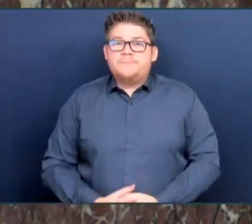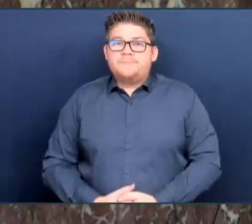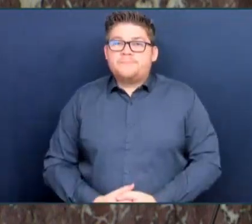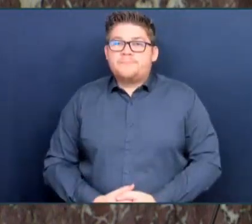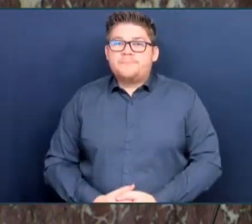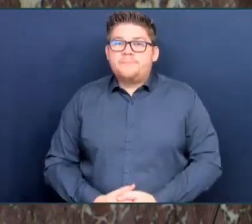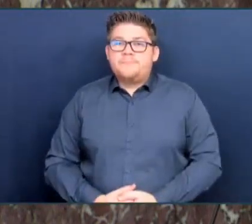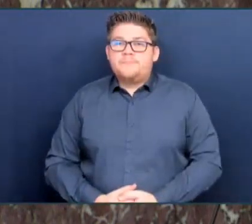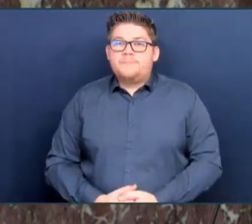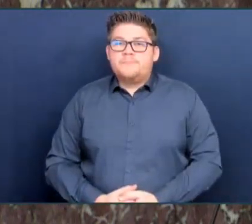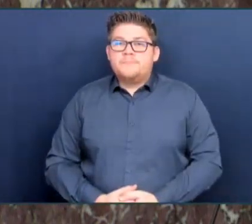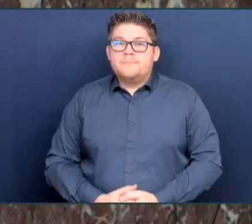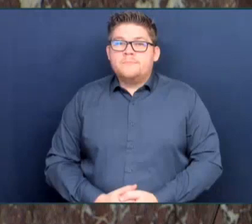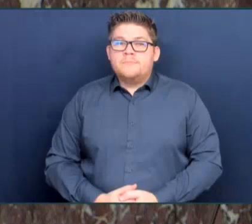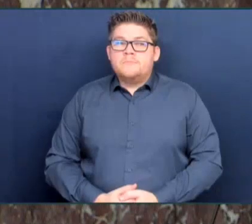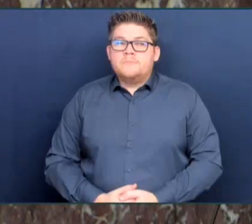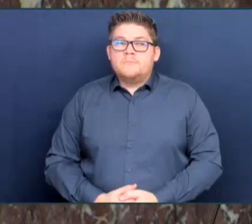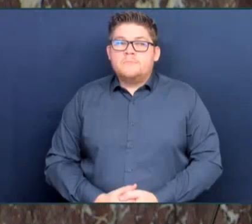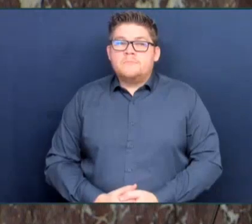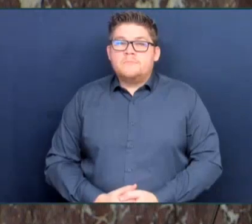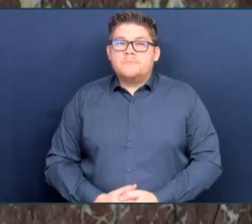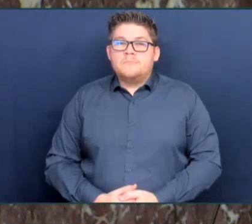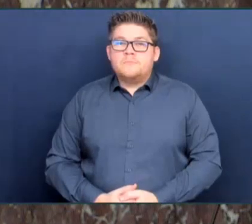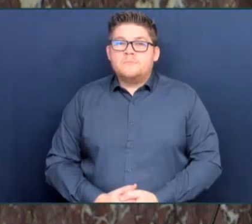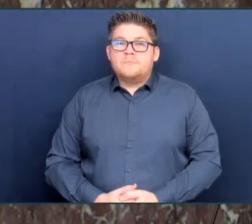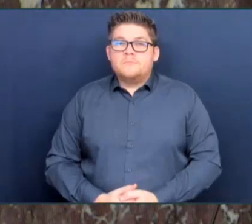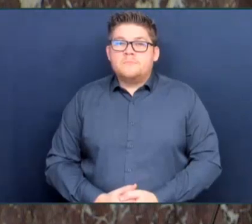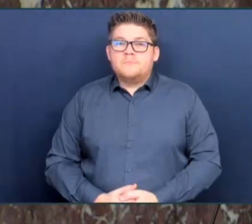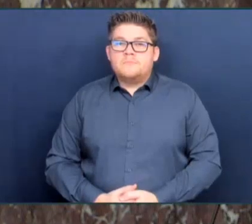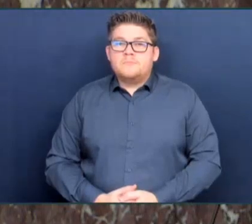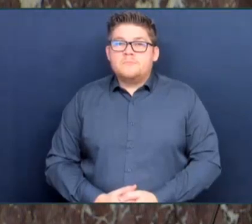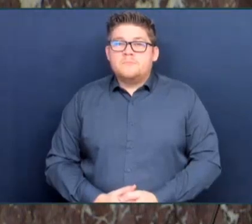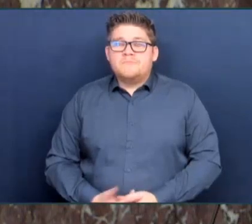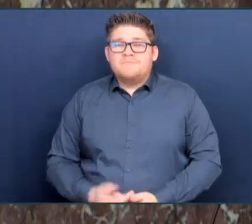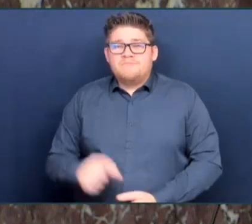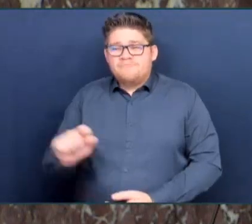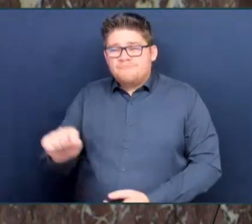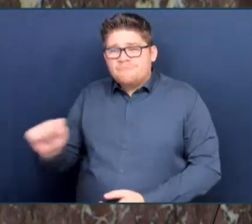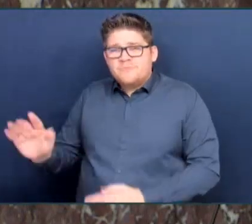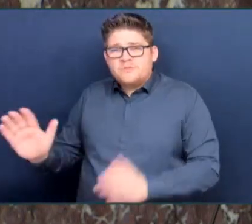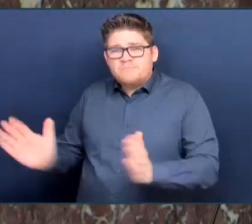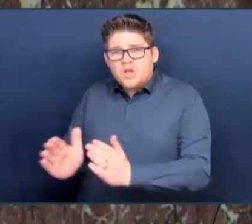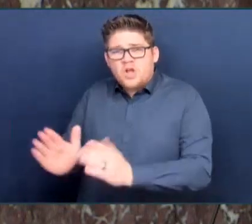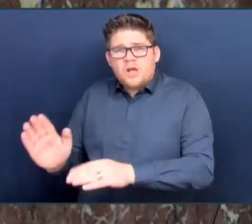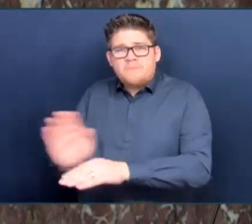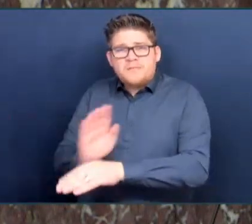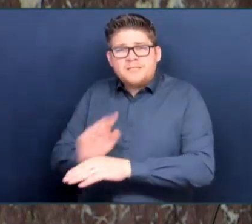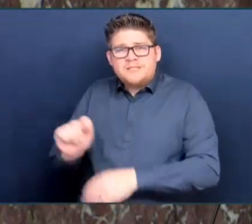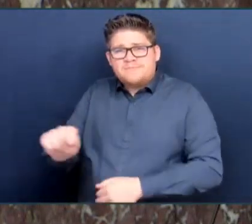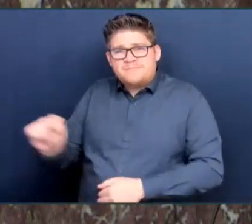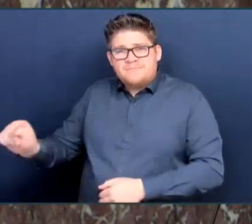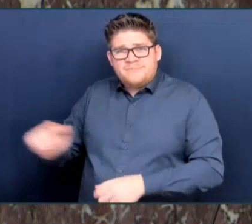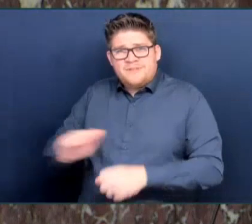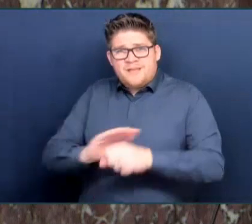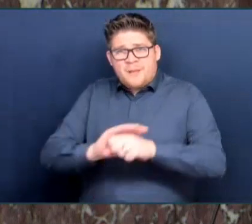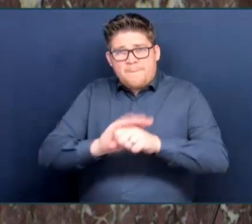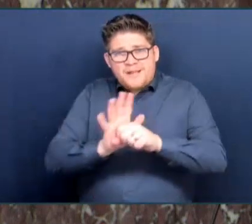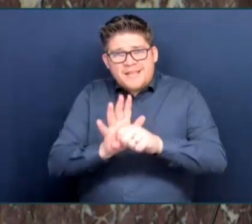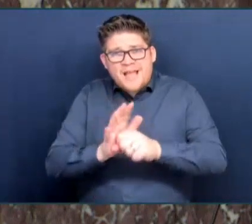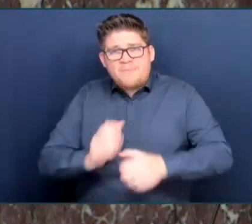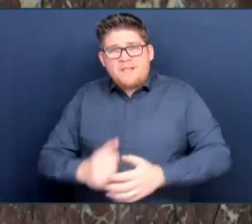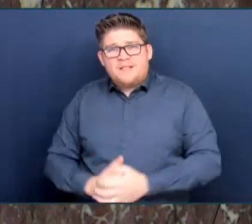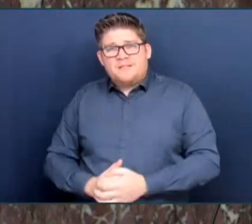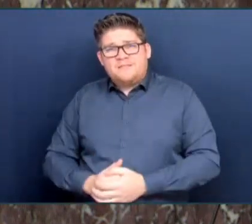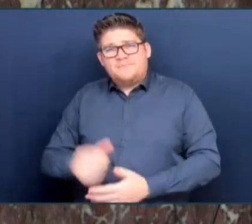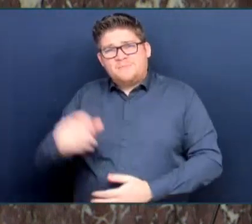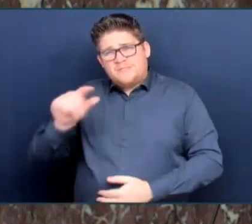businesses have come through the pandemic with the support that we provided them, Mr. Speaker, more than $500 million worth of